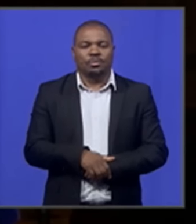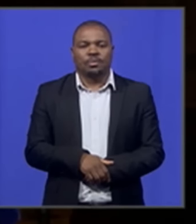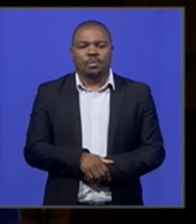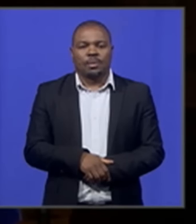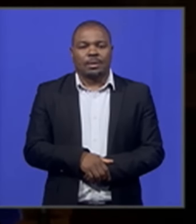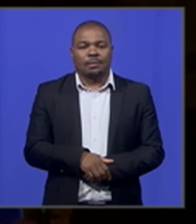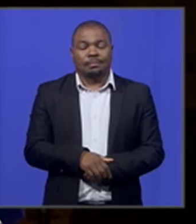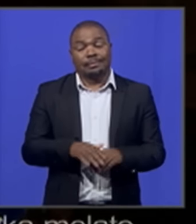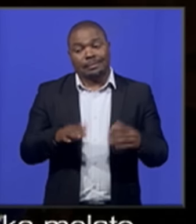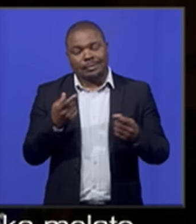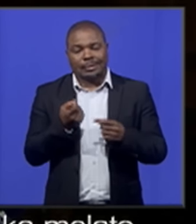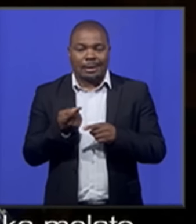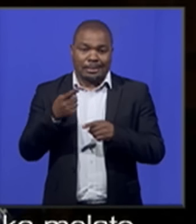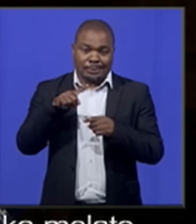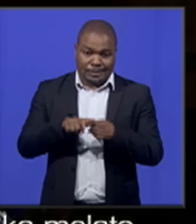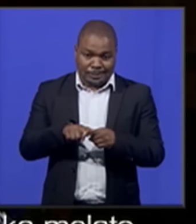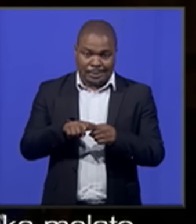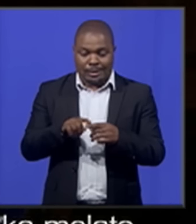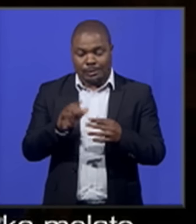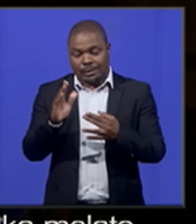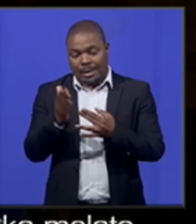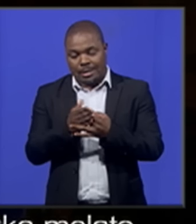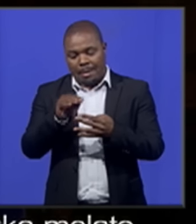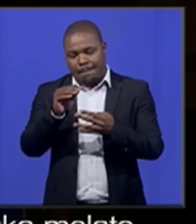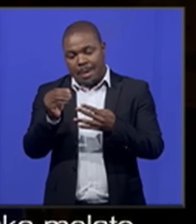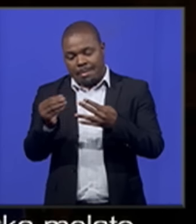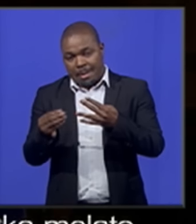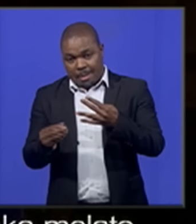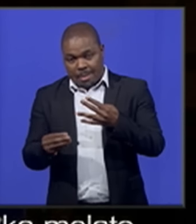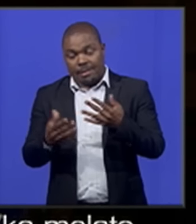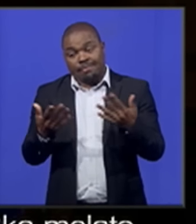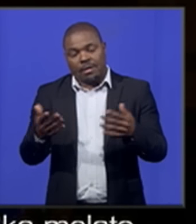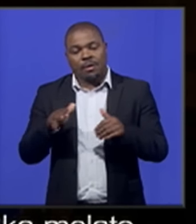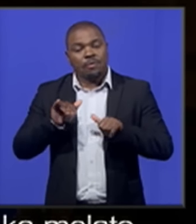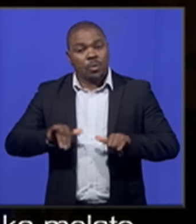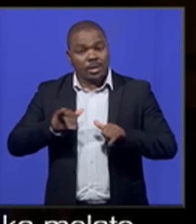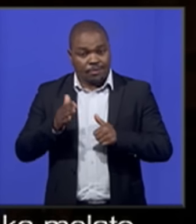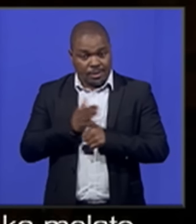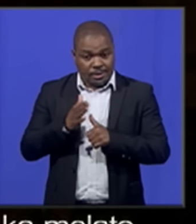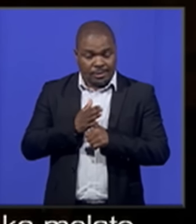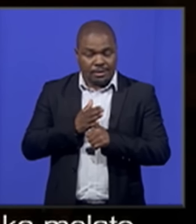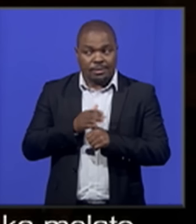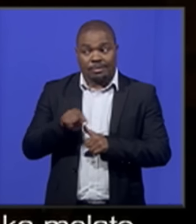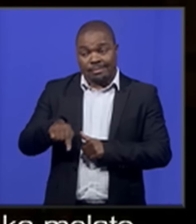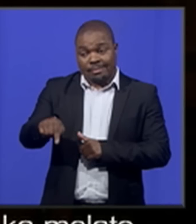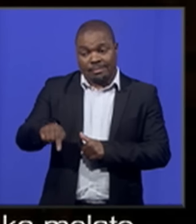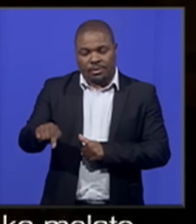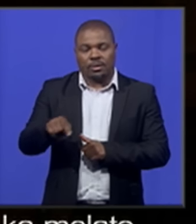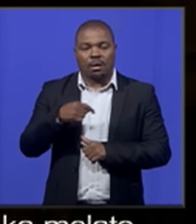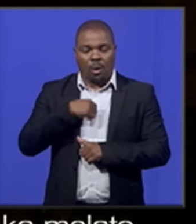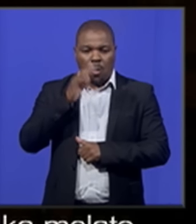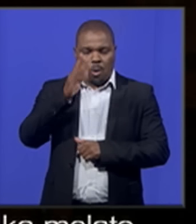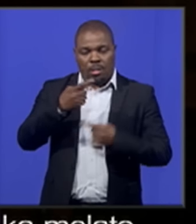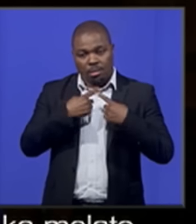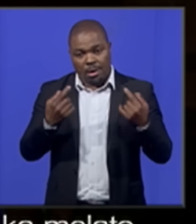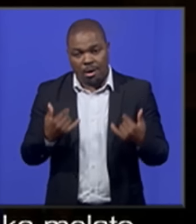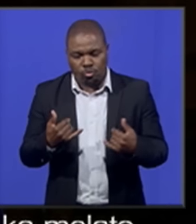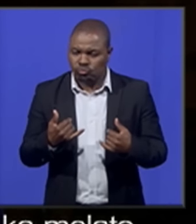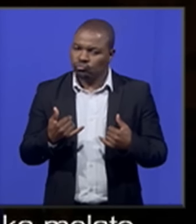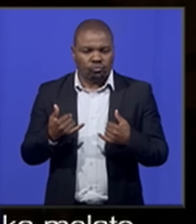Because of the additional charges that may arise pending that outcome, we would only disclose any